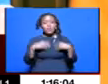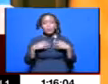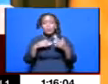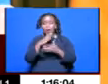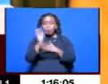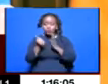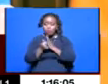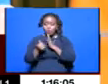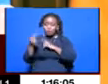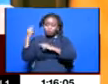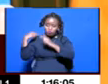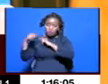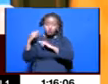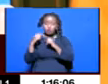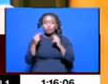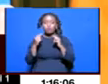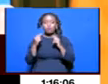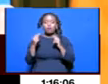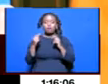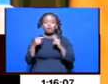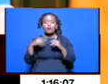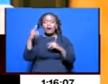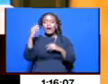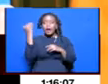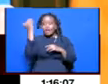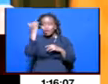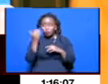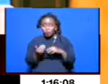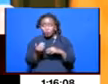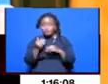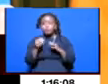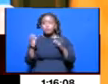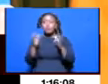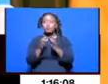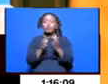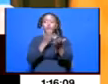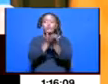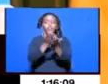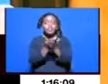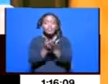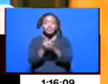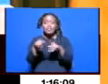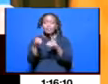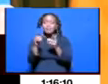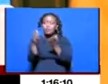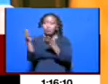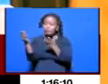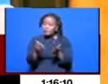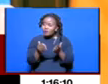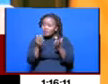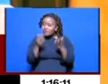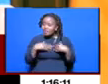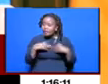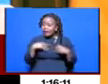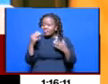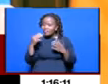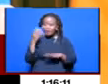Court. The petitioners instead presented the court with a theoretical